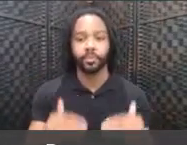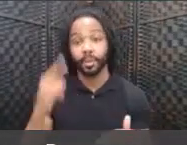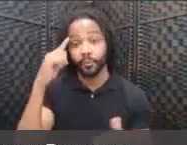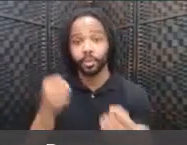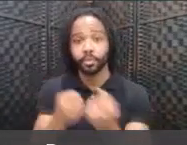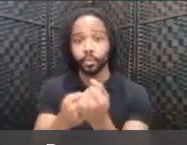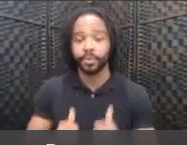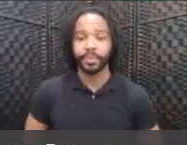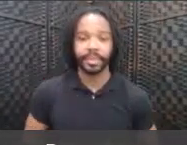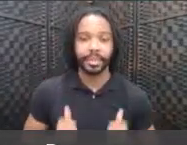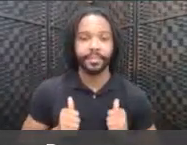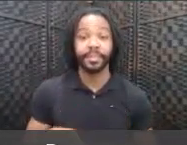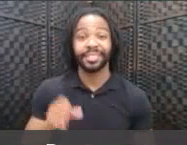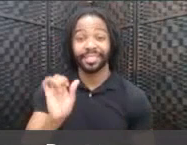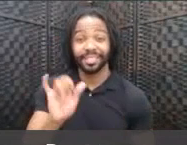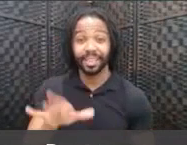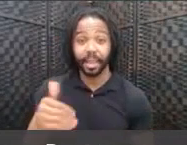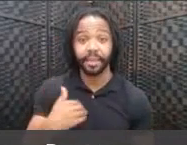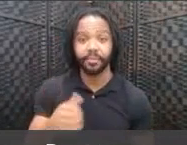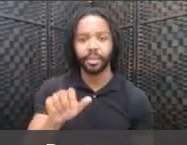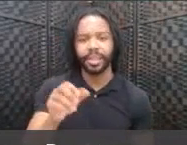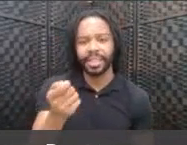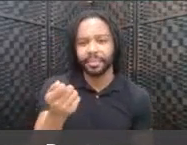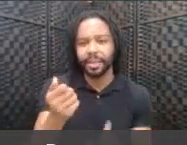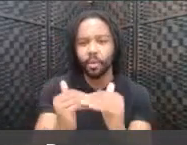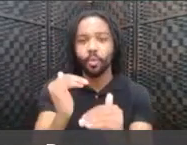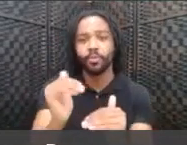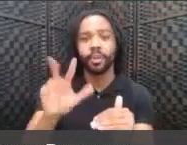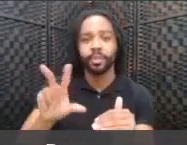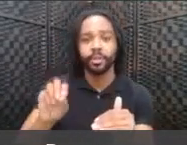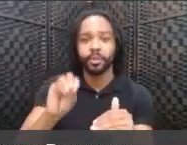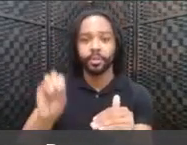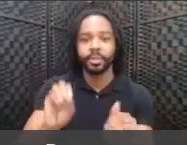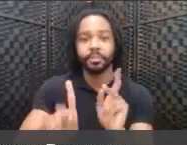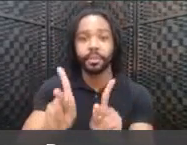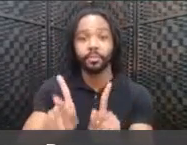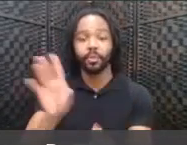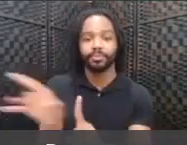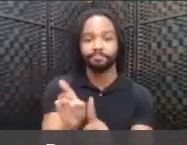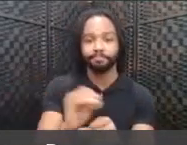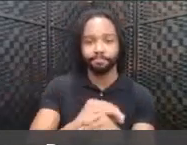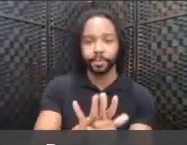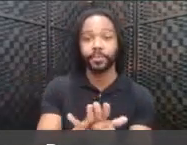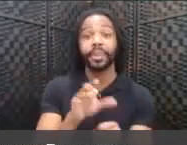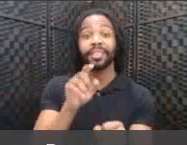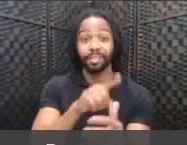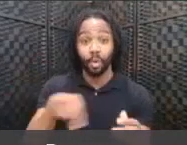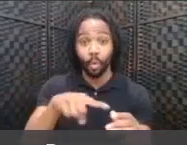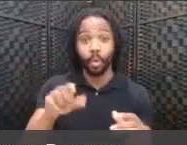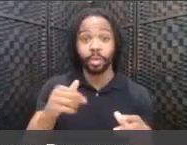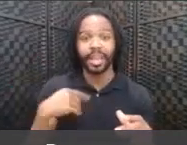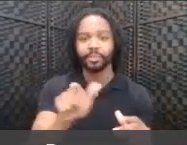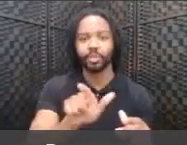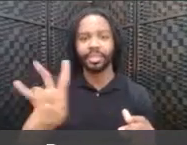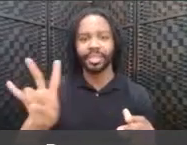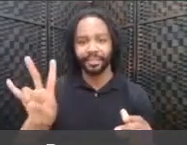living, a little over 30% of people in supported living have contracted COVID. Of these, we've had 27 deaths,